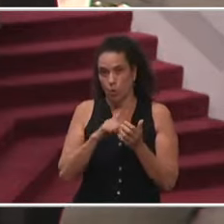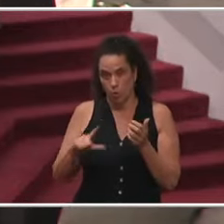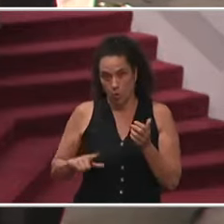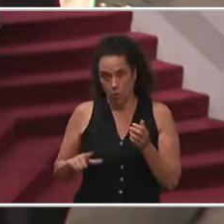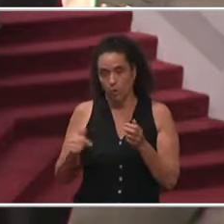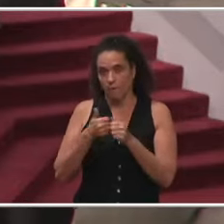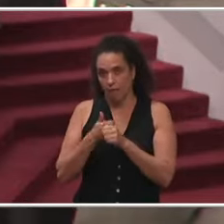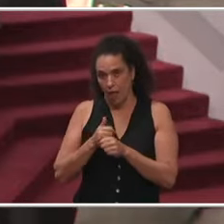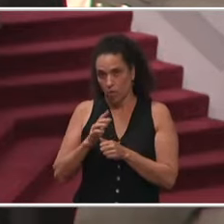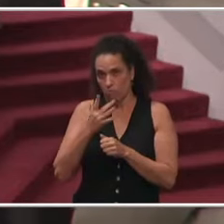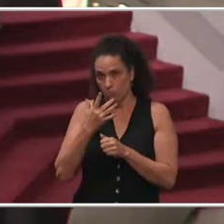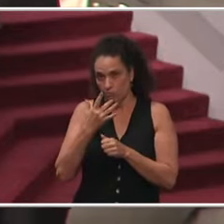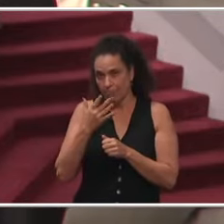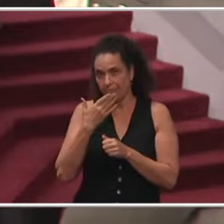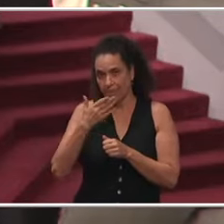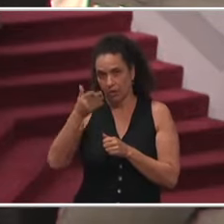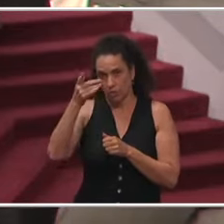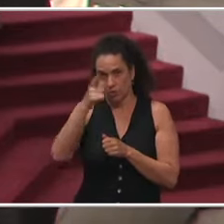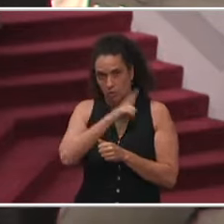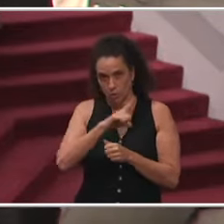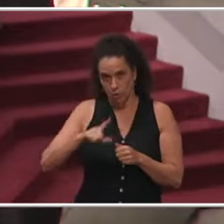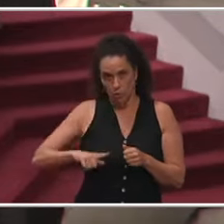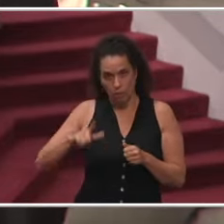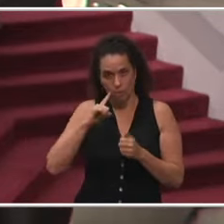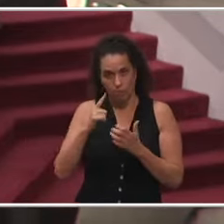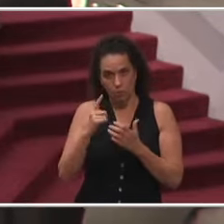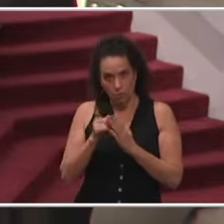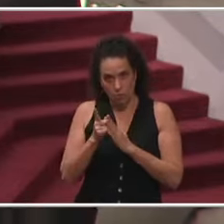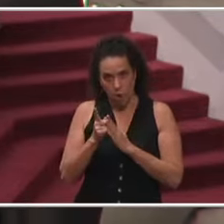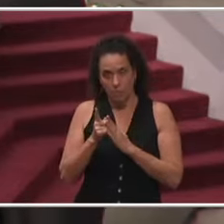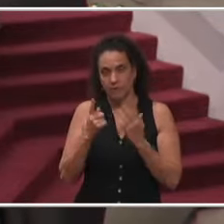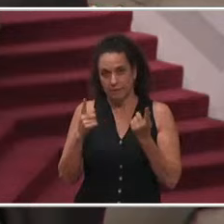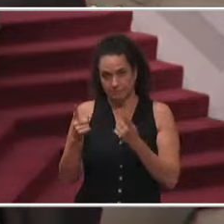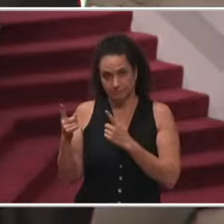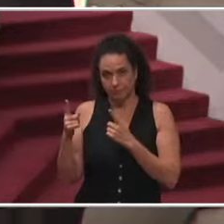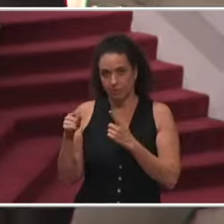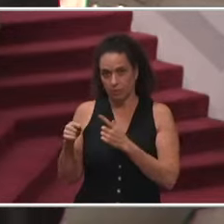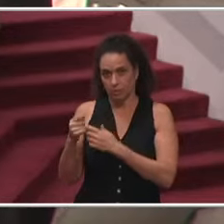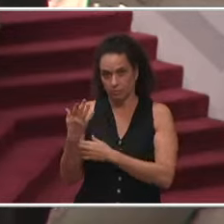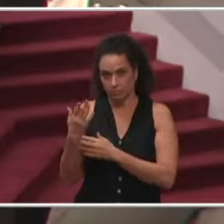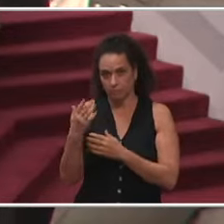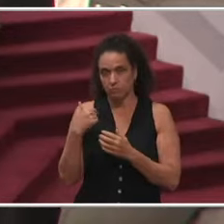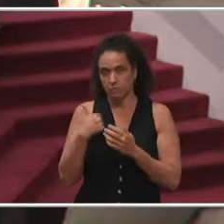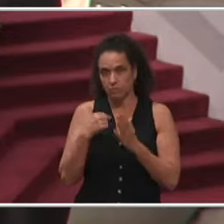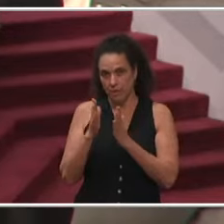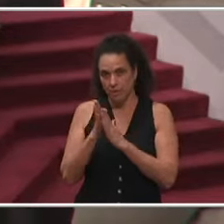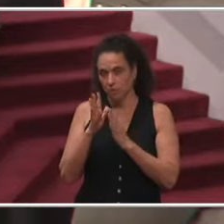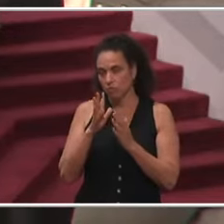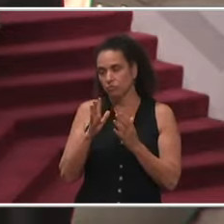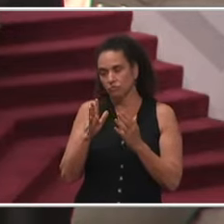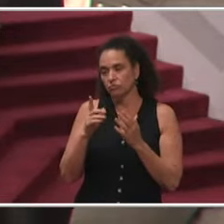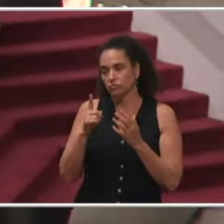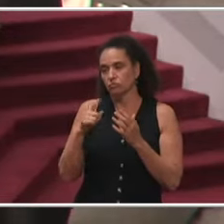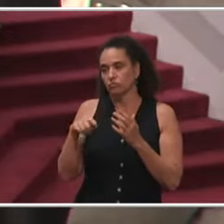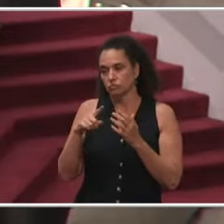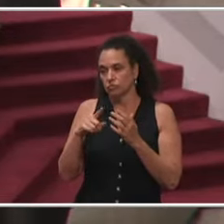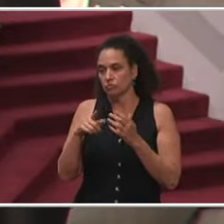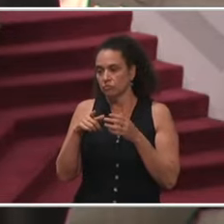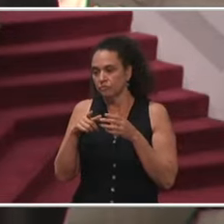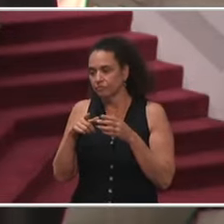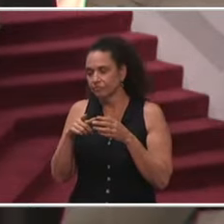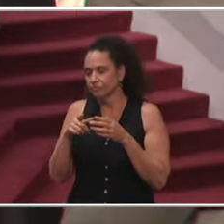thank you, Lord, for the preached moment that will occur here this morning. We ask you to speak through Pastor Torian.